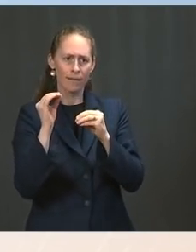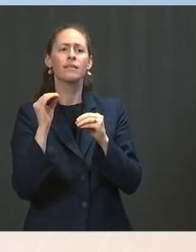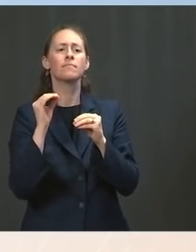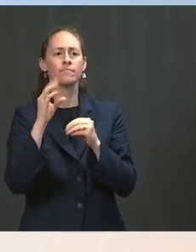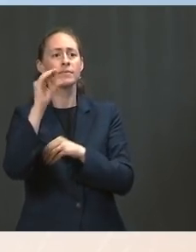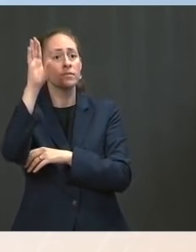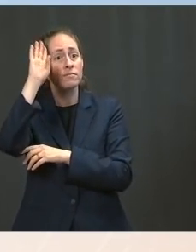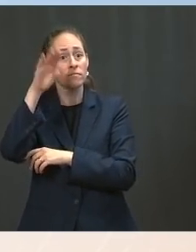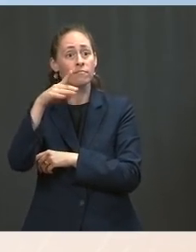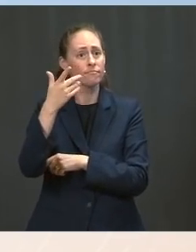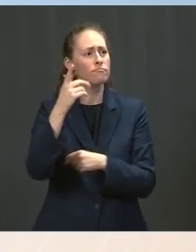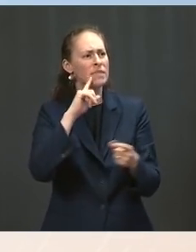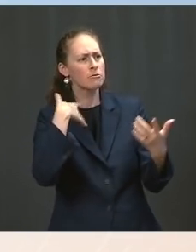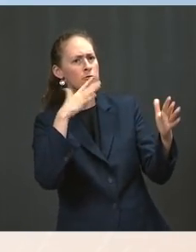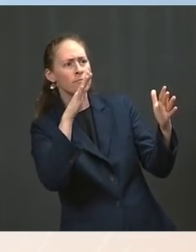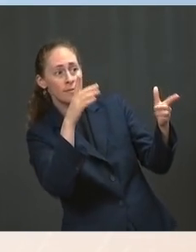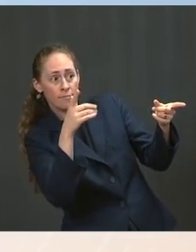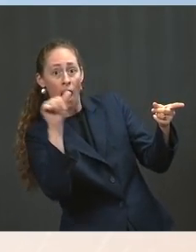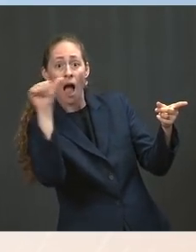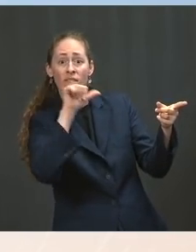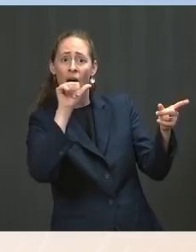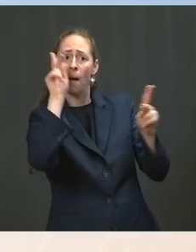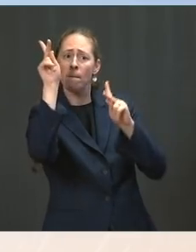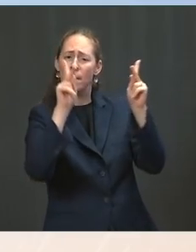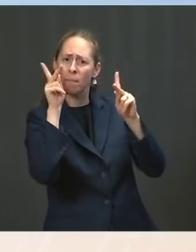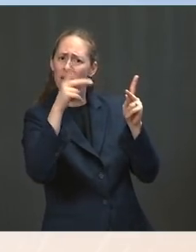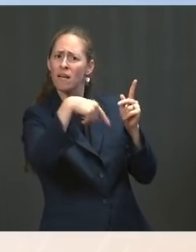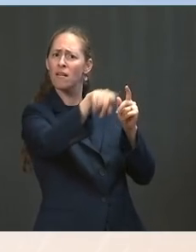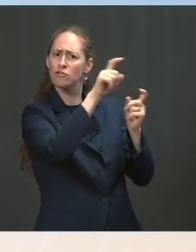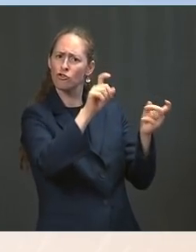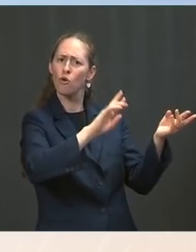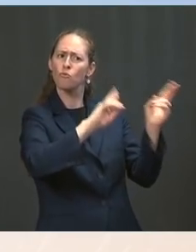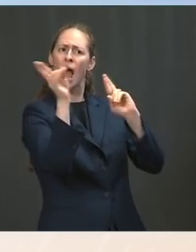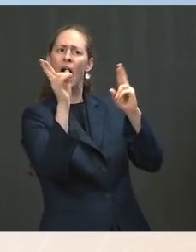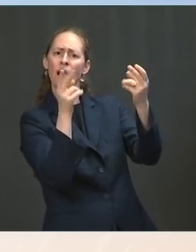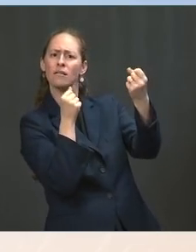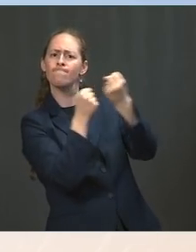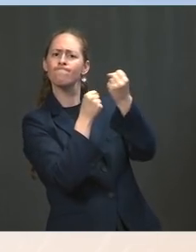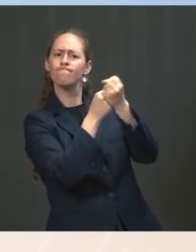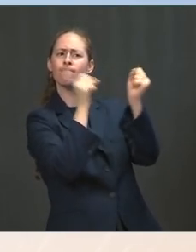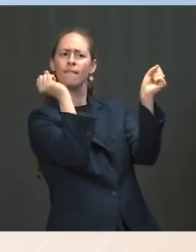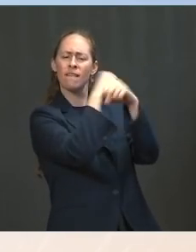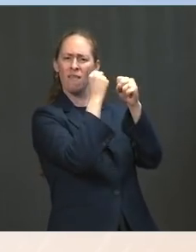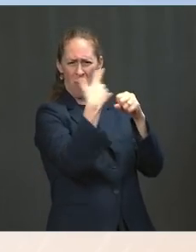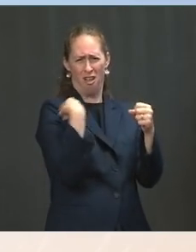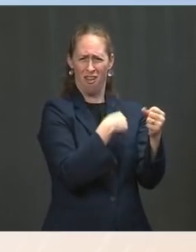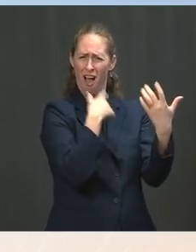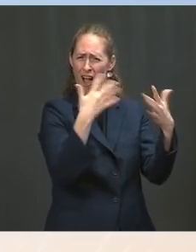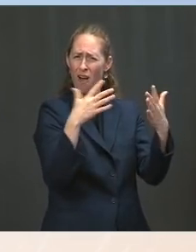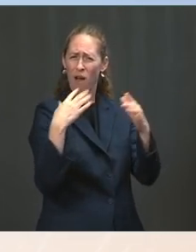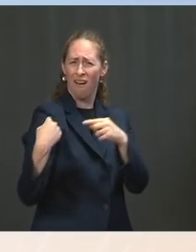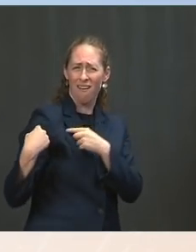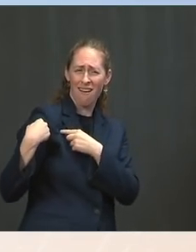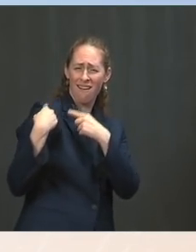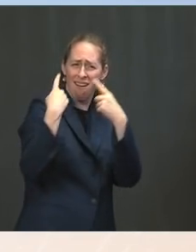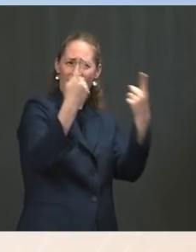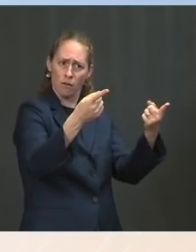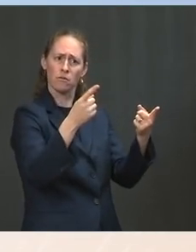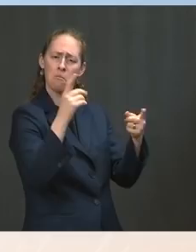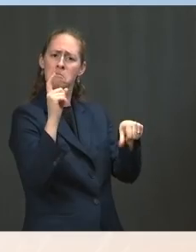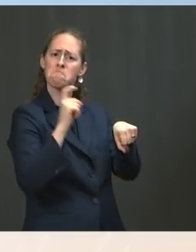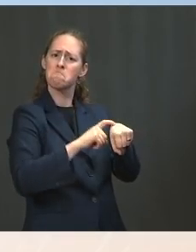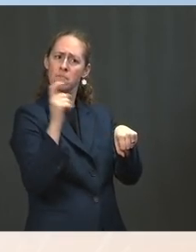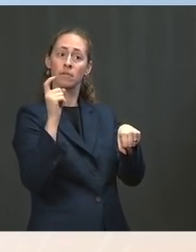fight who had supported the U.S. war effort over the last 20 years who were going to have to be evacuated. So an evacuation